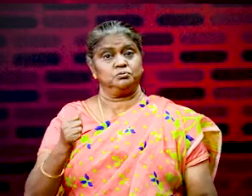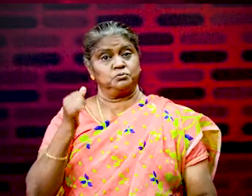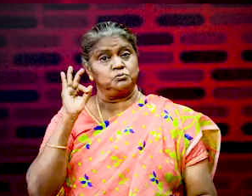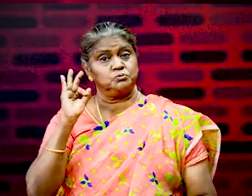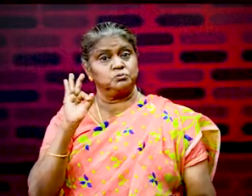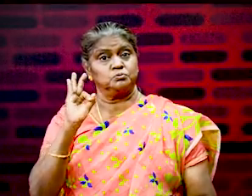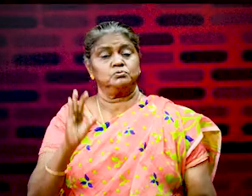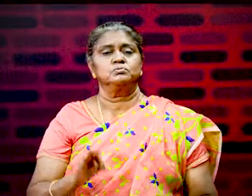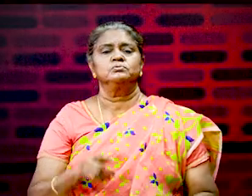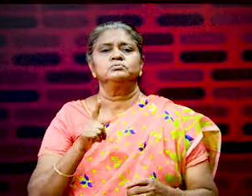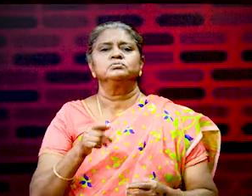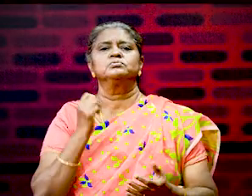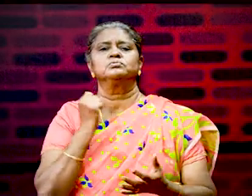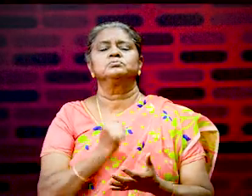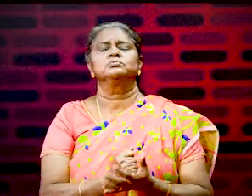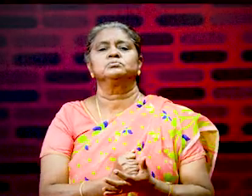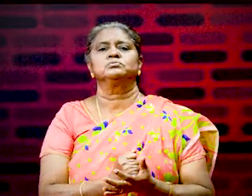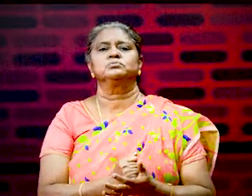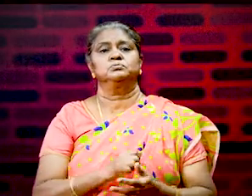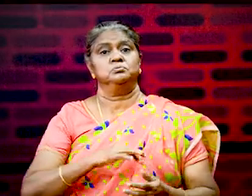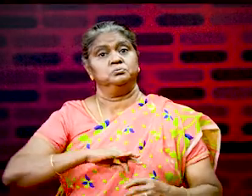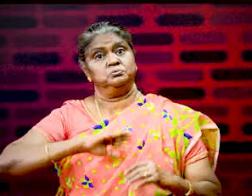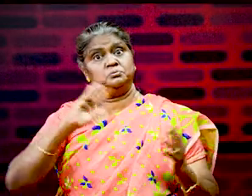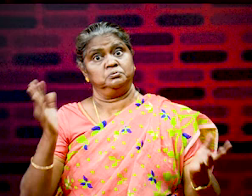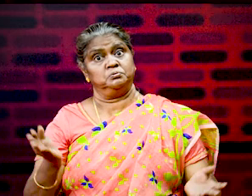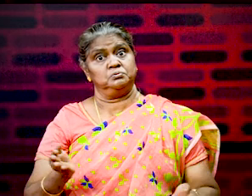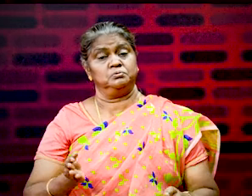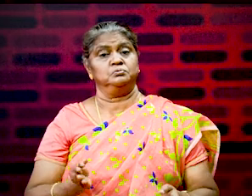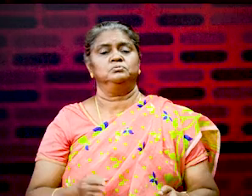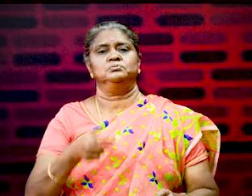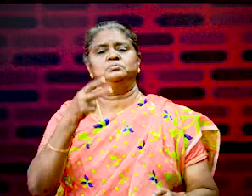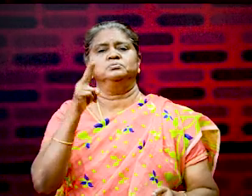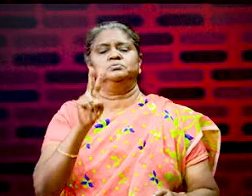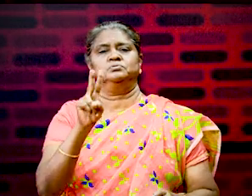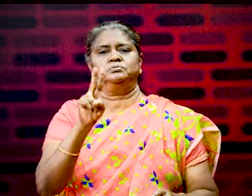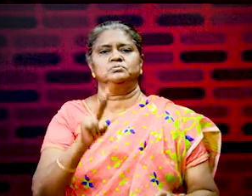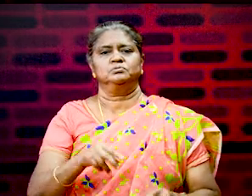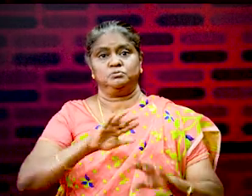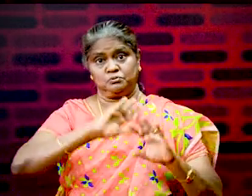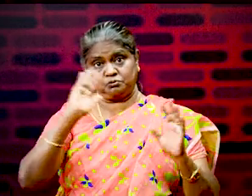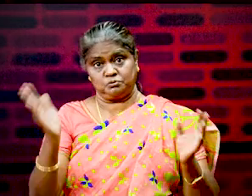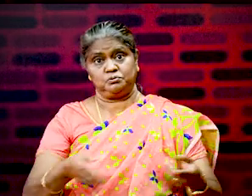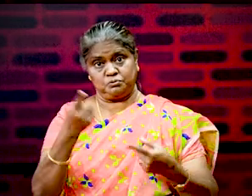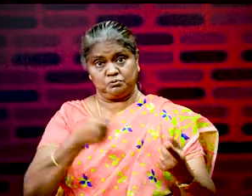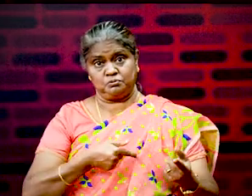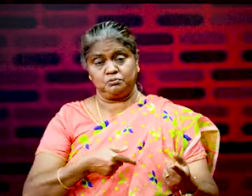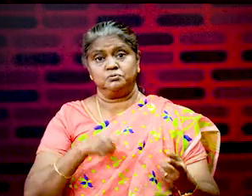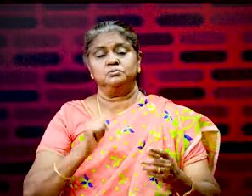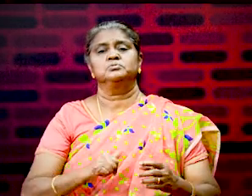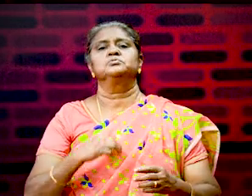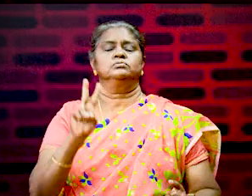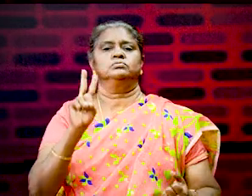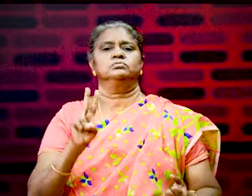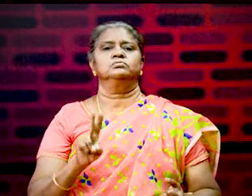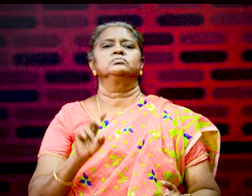so good. He has promised us great success for this whole year. This year will be a year of